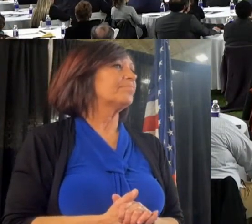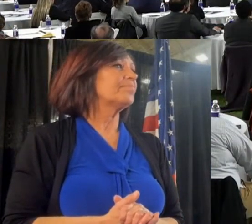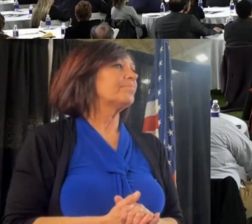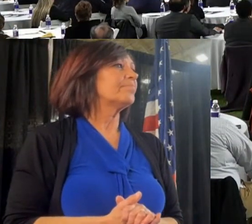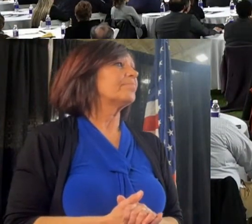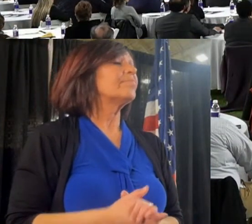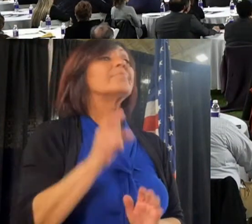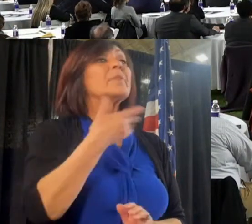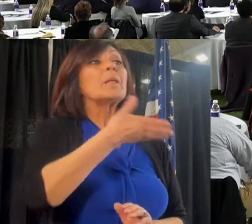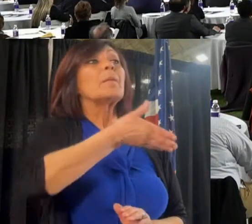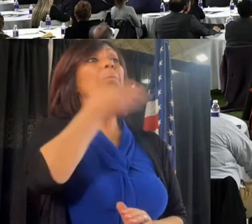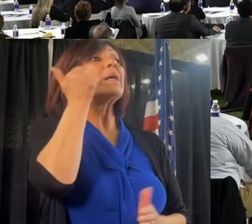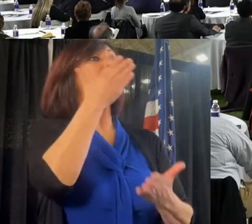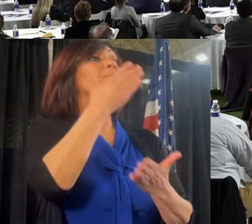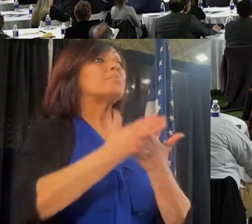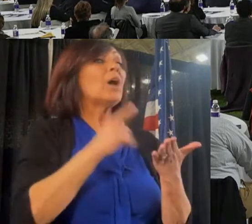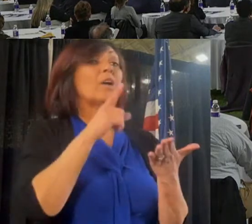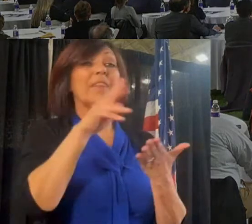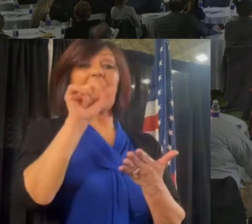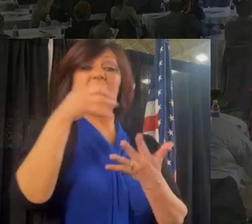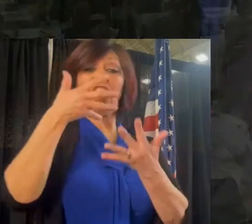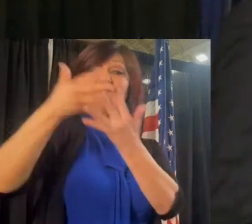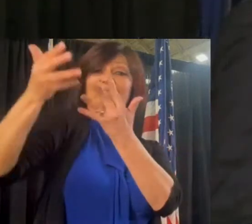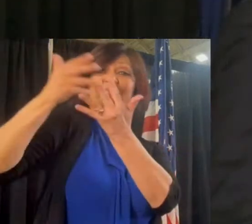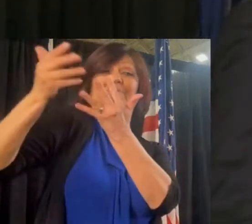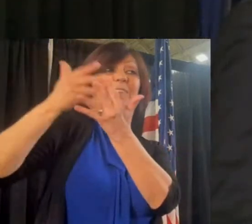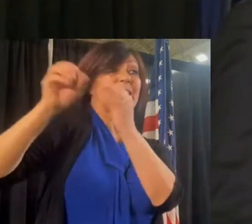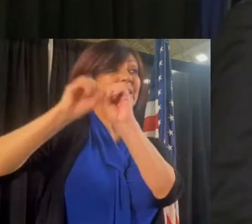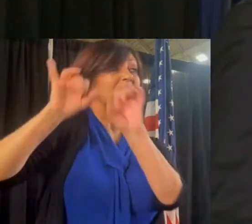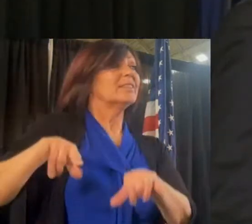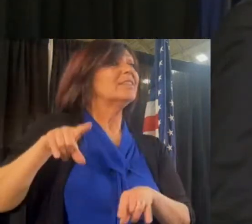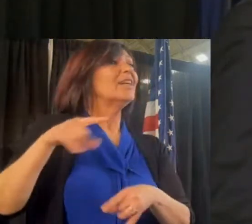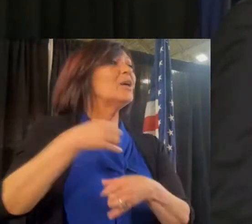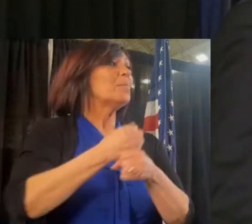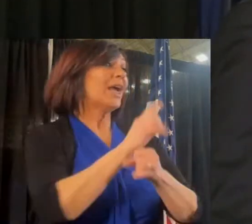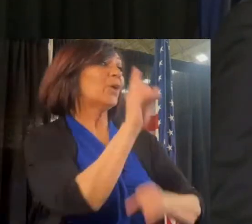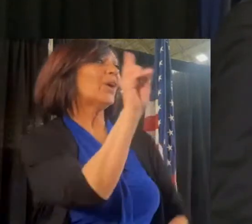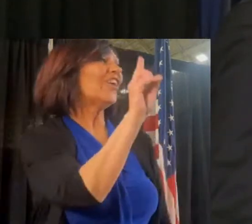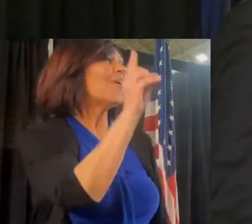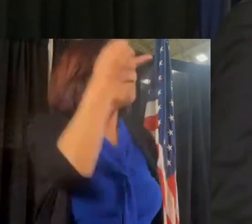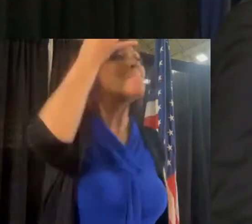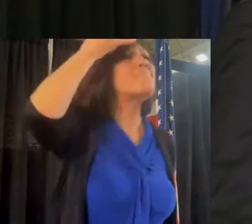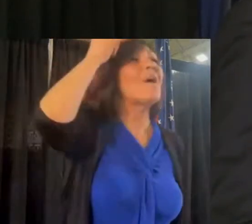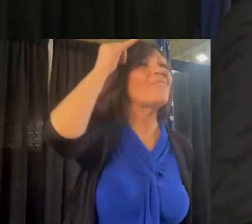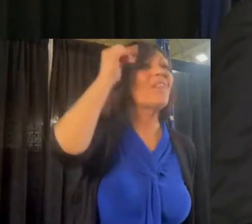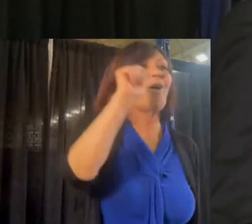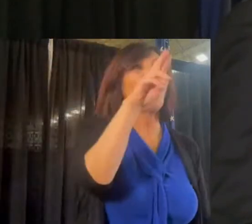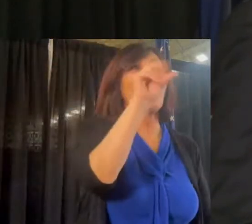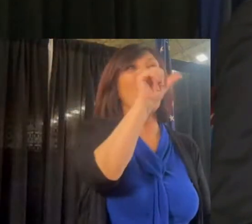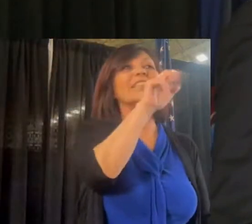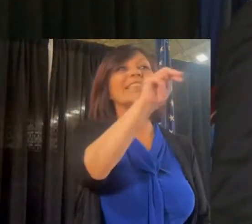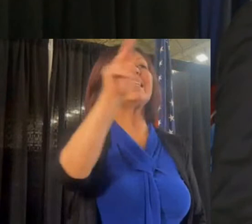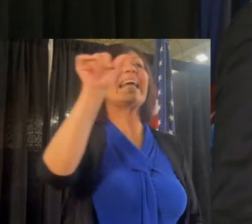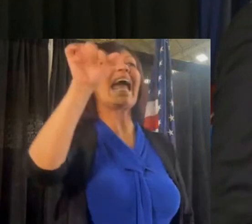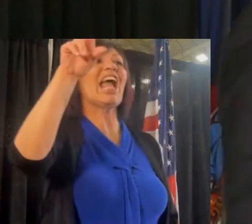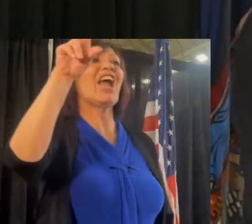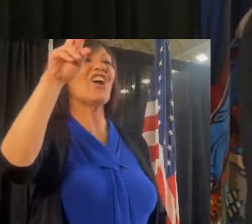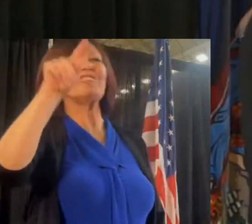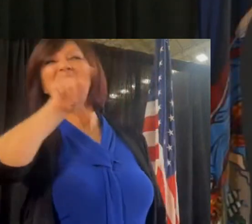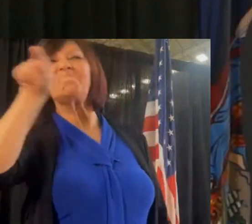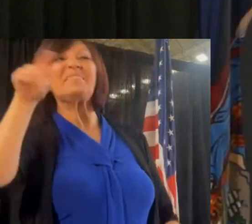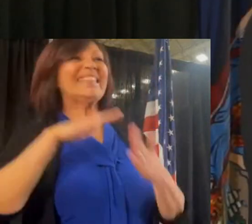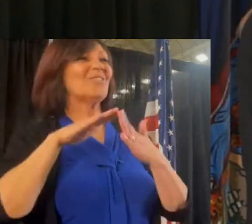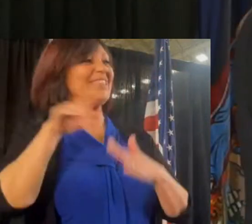The best part of the mobile air filtration systems, they are made in Buffalo at Austin Air, just minutes from downtown.